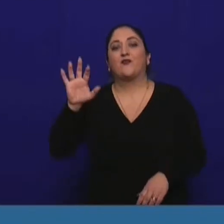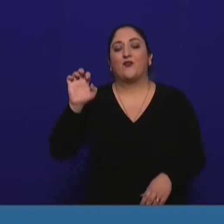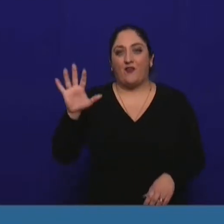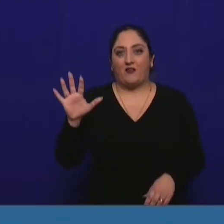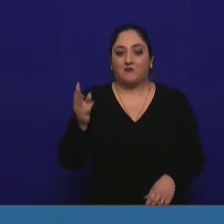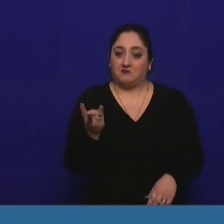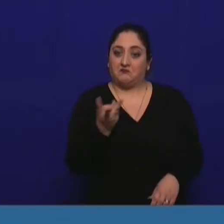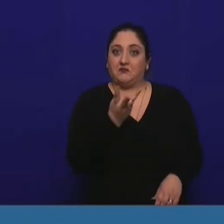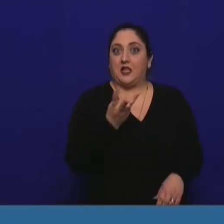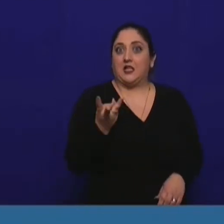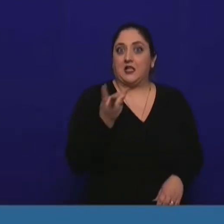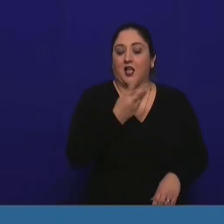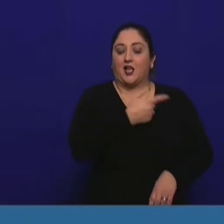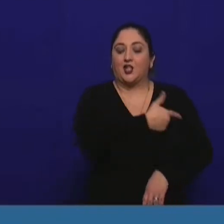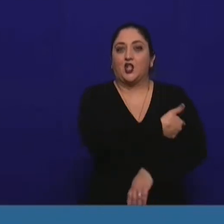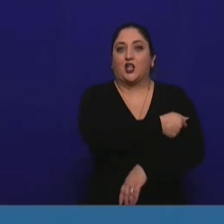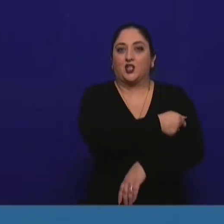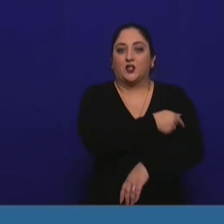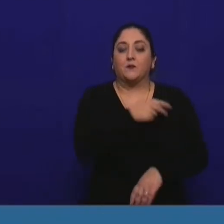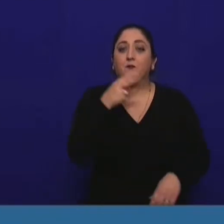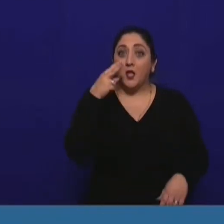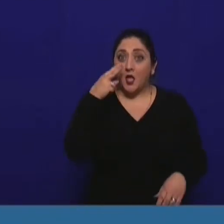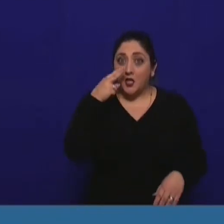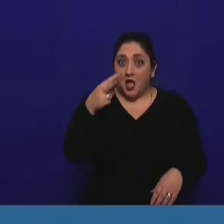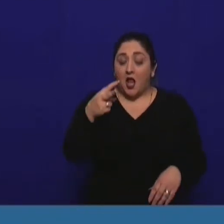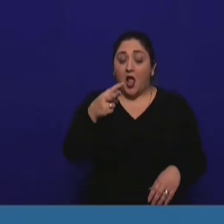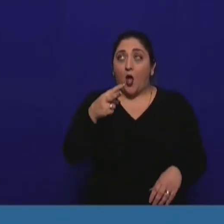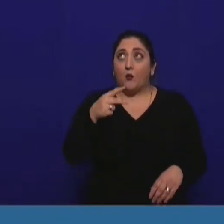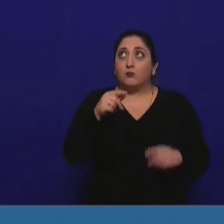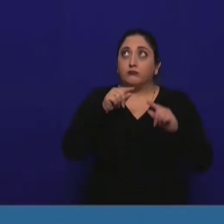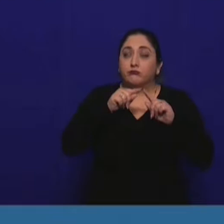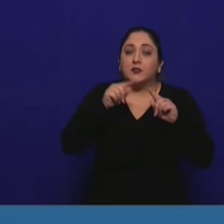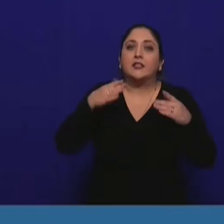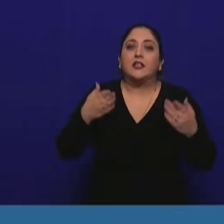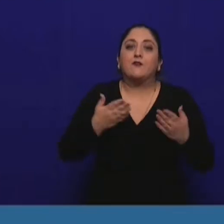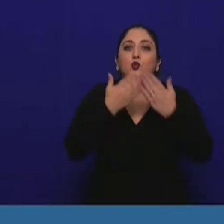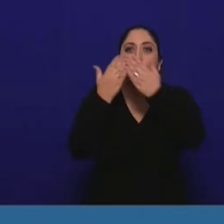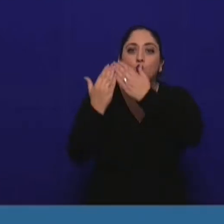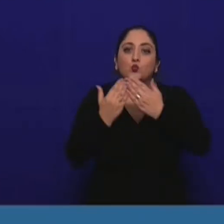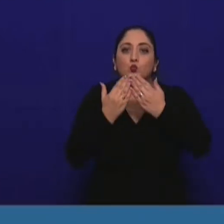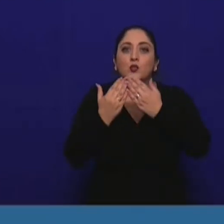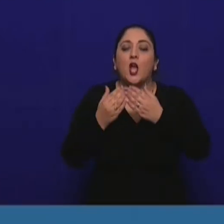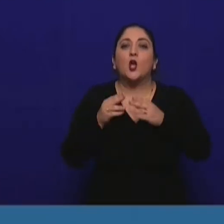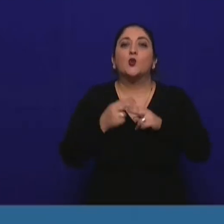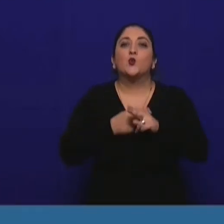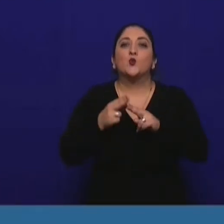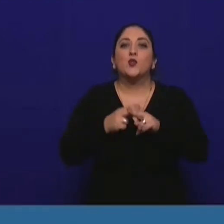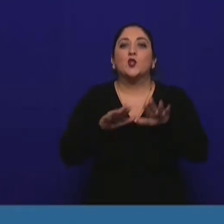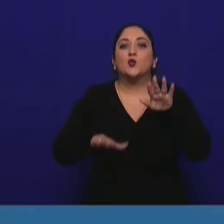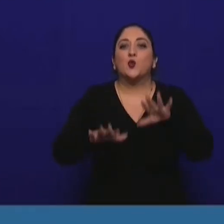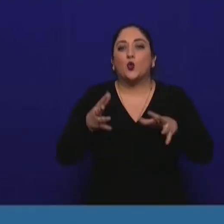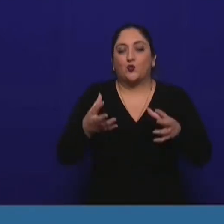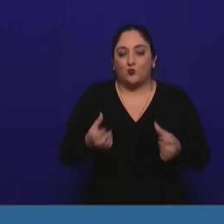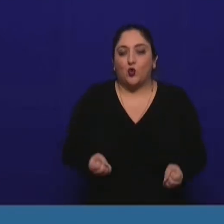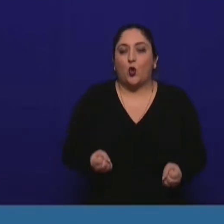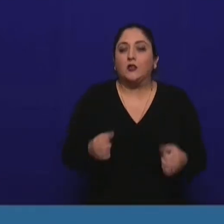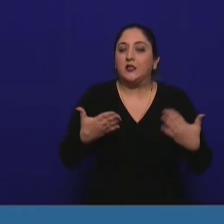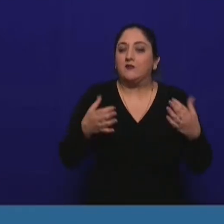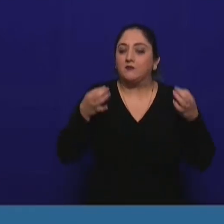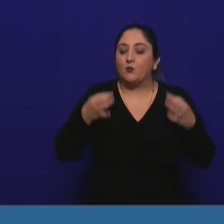Aħna dejjem insegwu xieħorġu mill-clinical trials u dejjem naddattaw skont ma tkun attorina